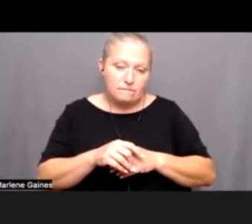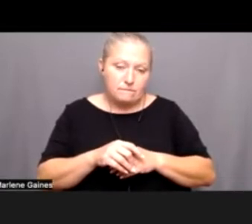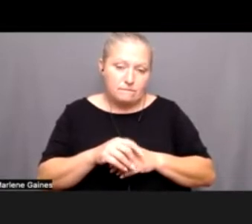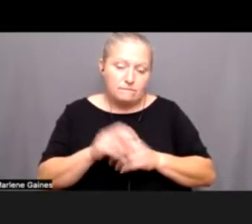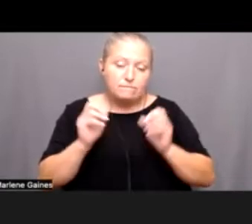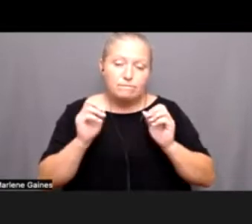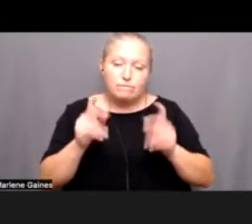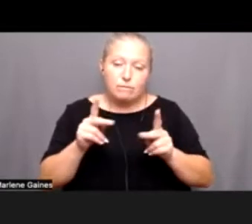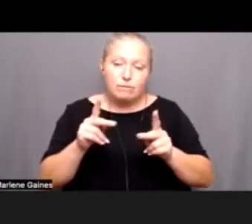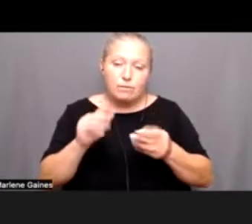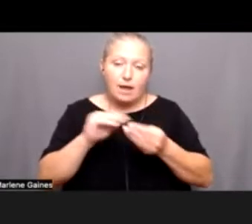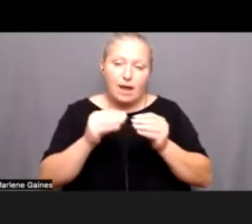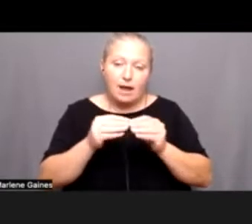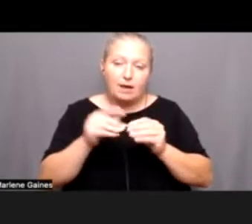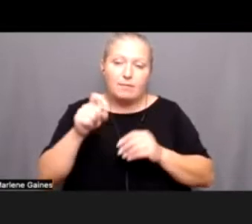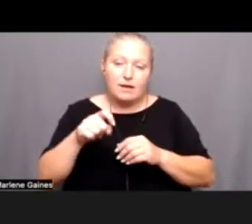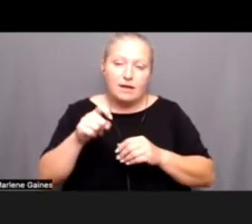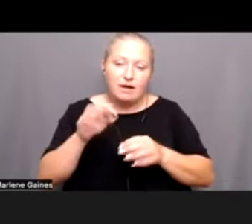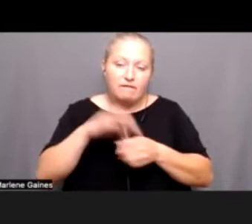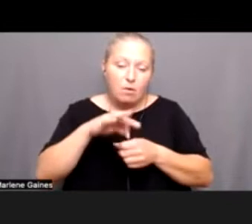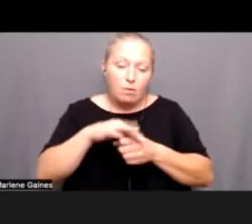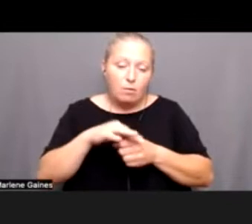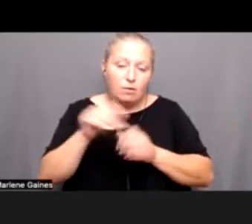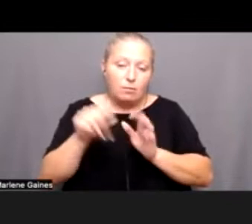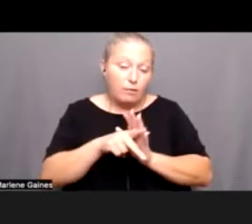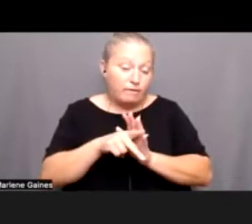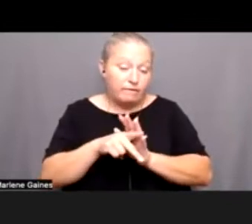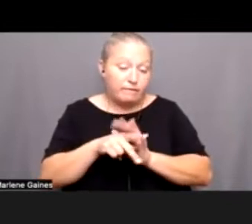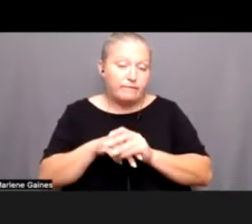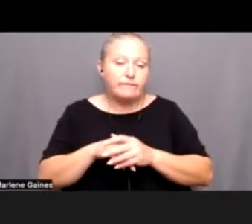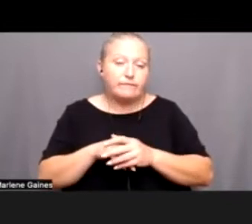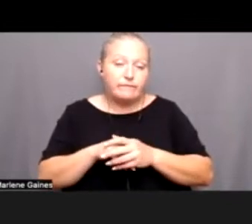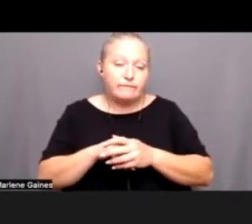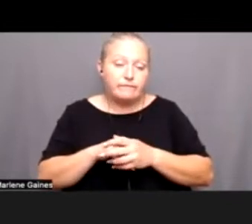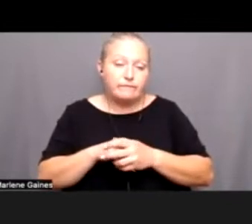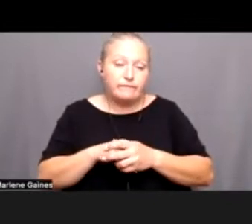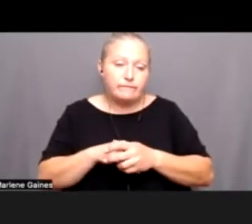Okay, this is an item we need to vote on and approve.